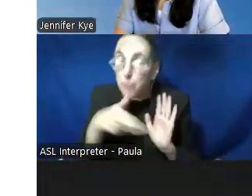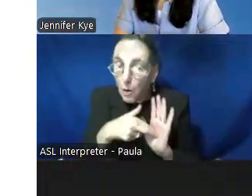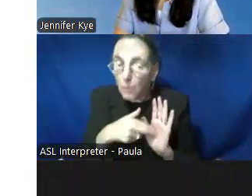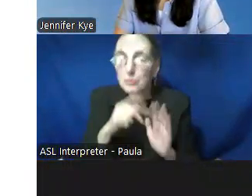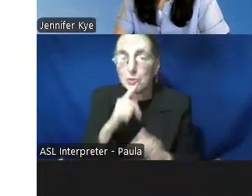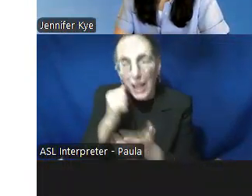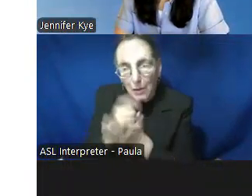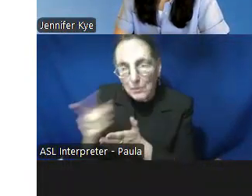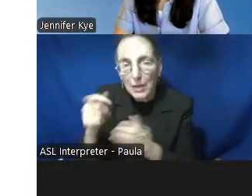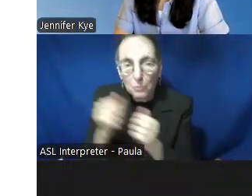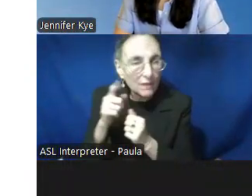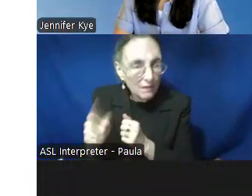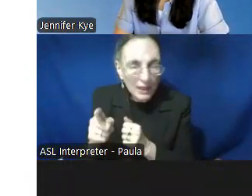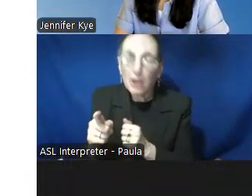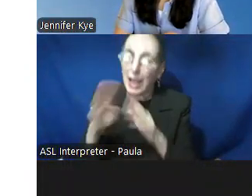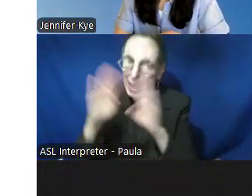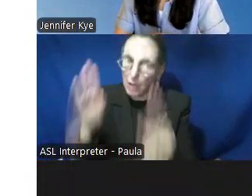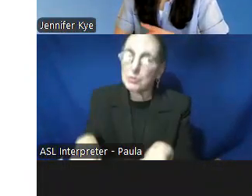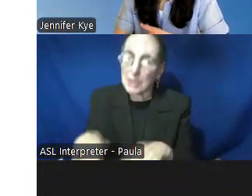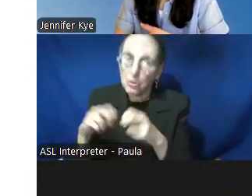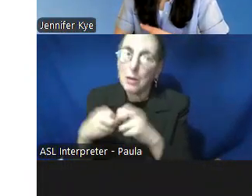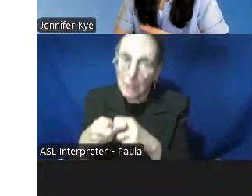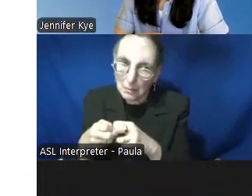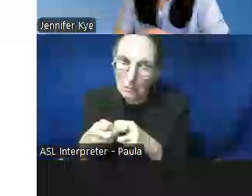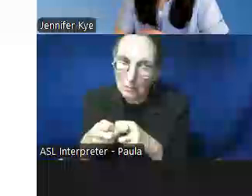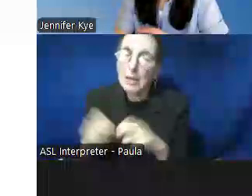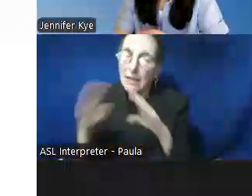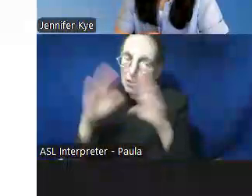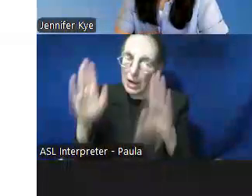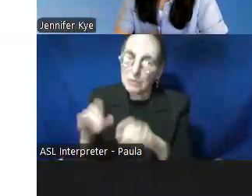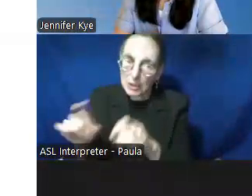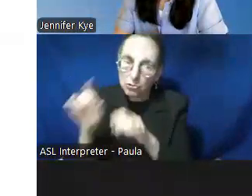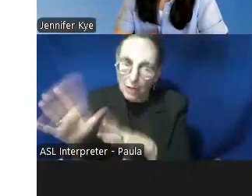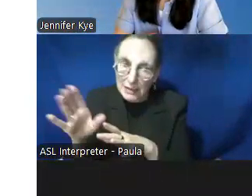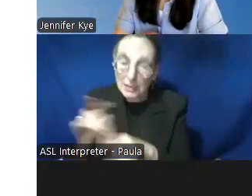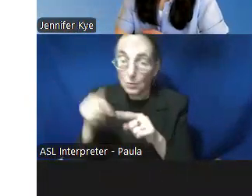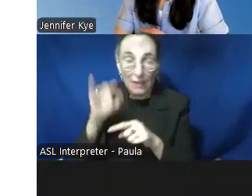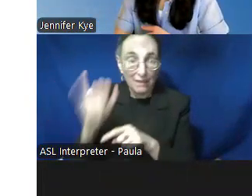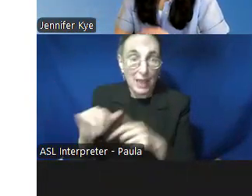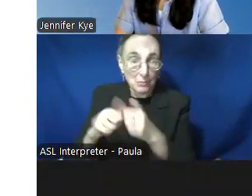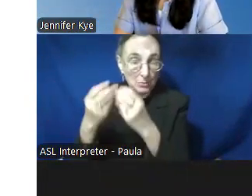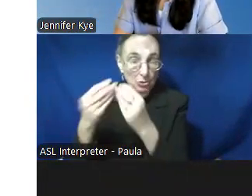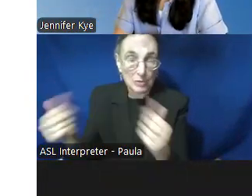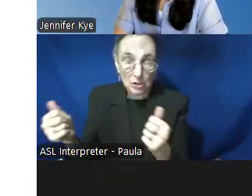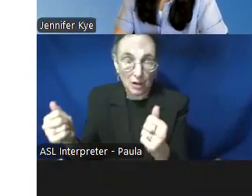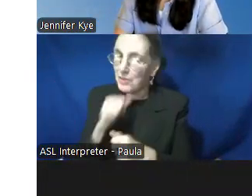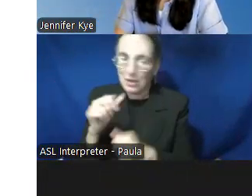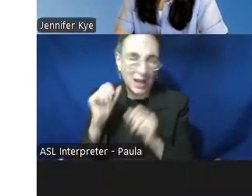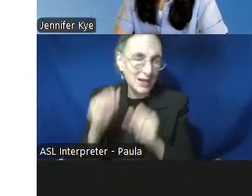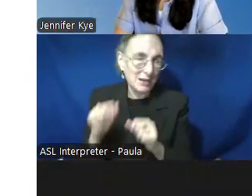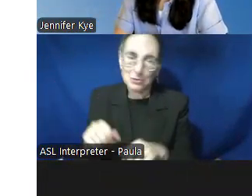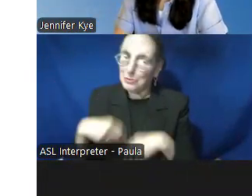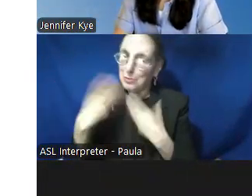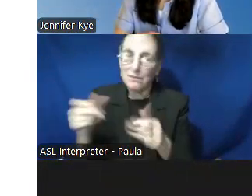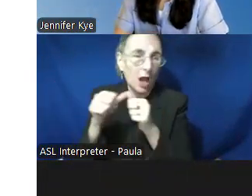and housing crisis. And then once that is resolved, the attorney's not going to be able to provide ongoing support